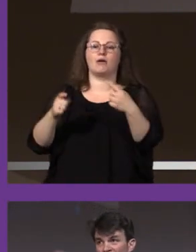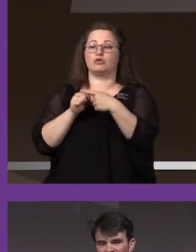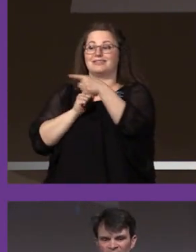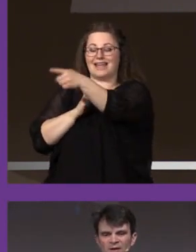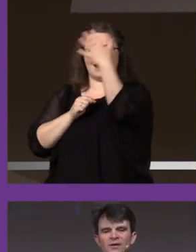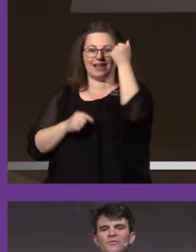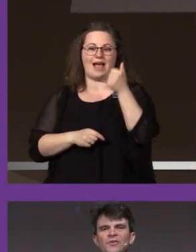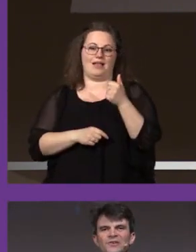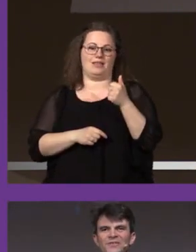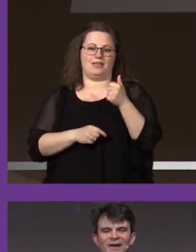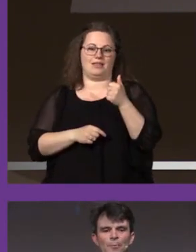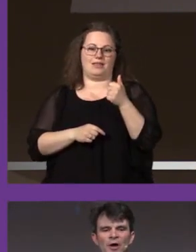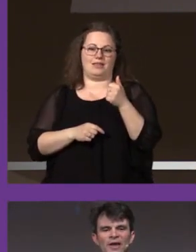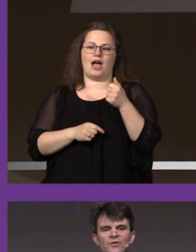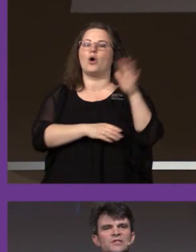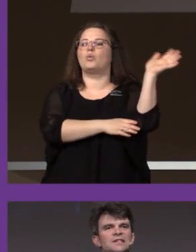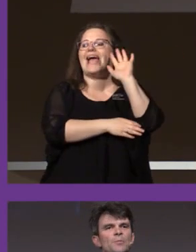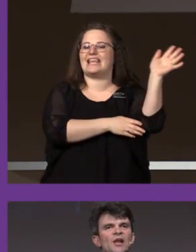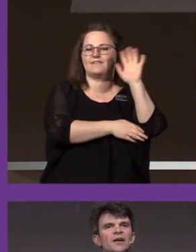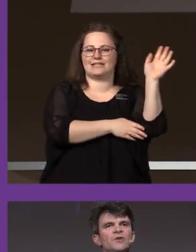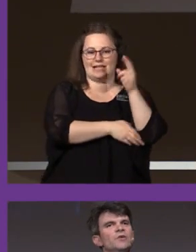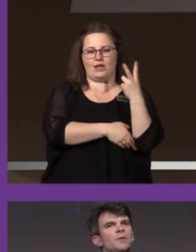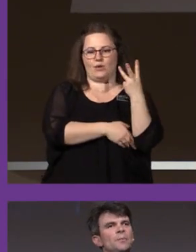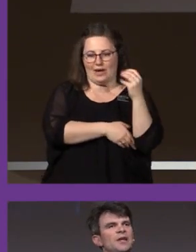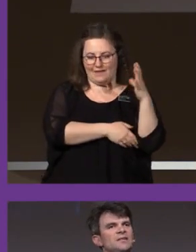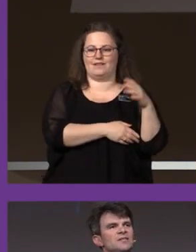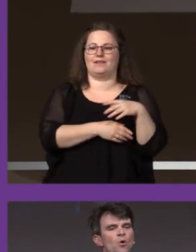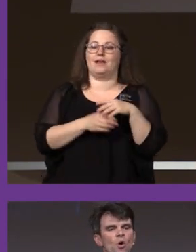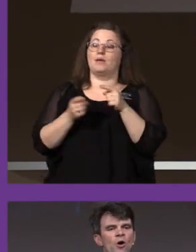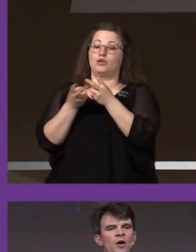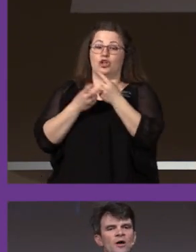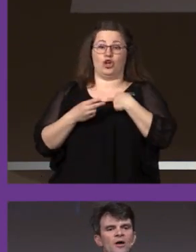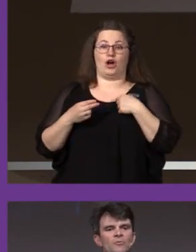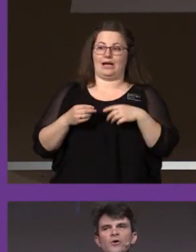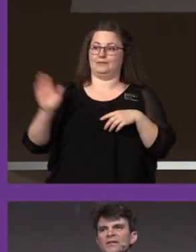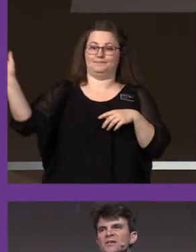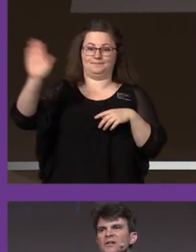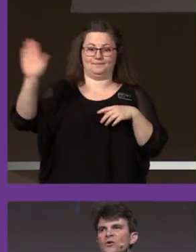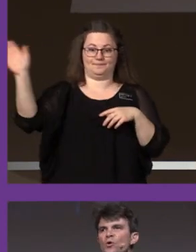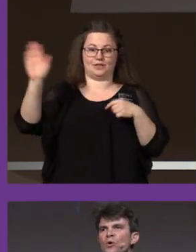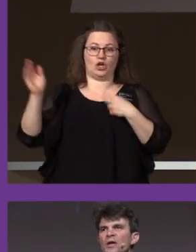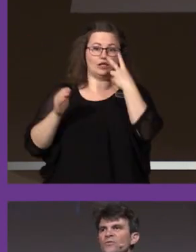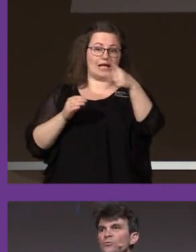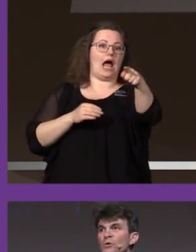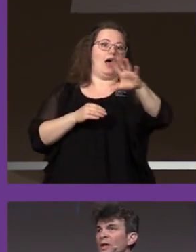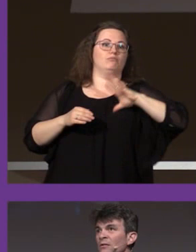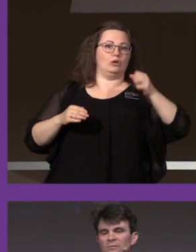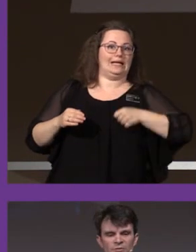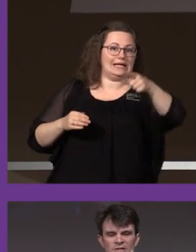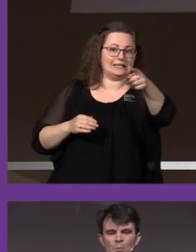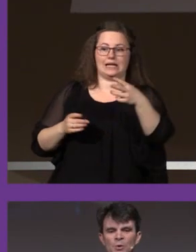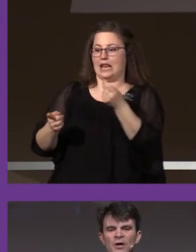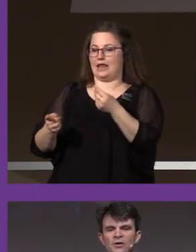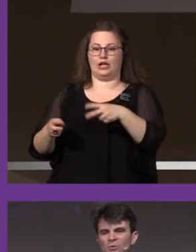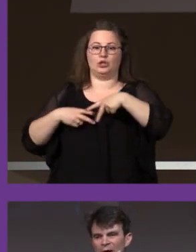can wave in front of the camera if you see something like traffic police or a road accident or even roadkill,